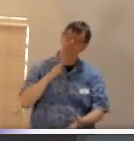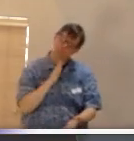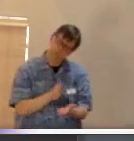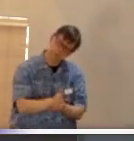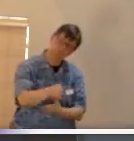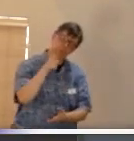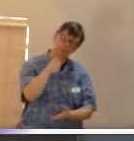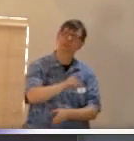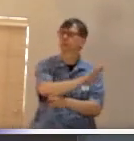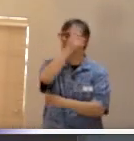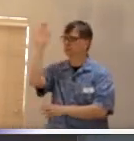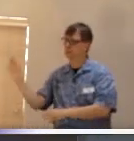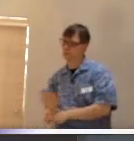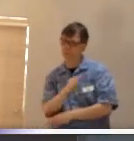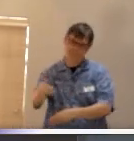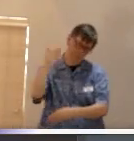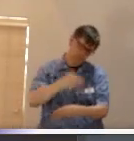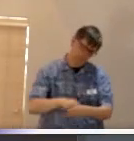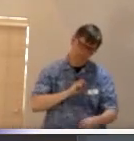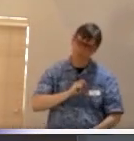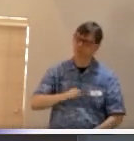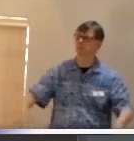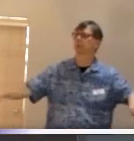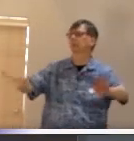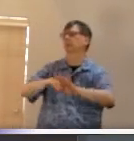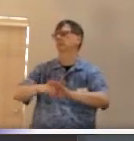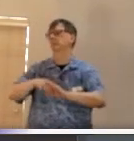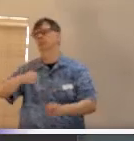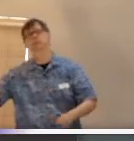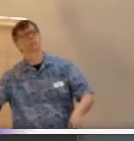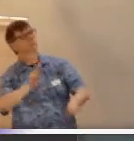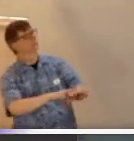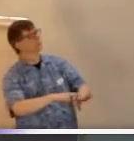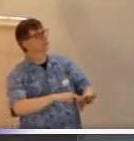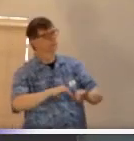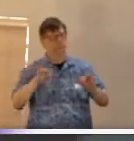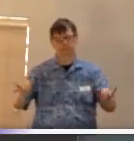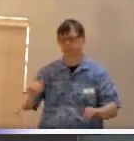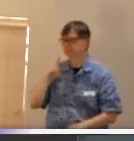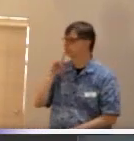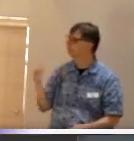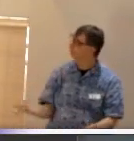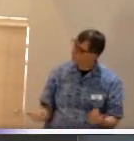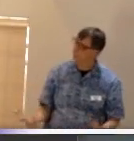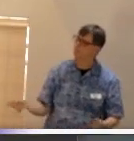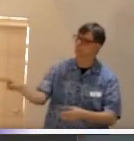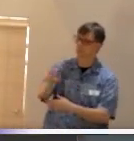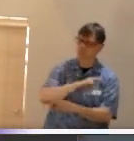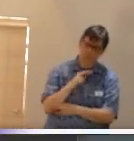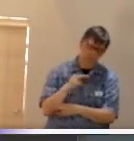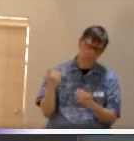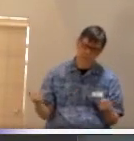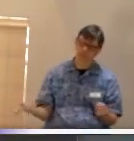you in all of my interactions, so that I would meet each moment exactly for what that moment needs, not for what the